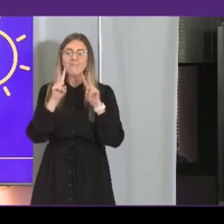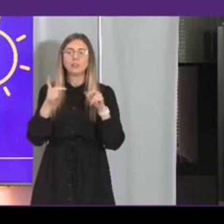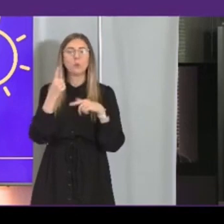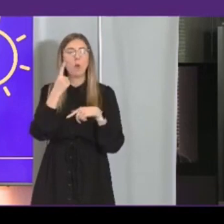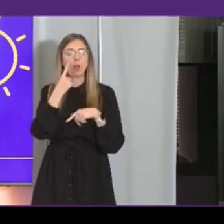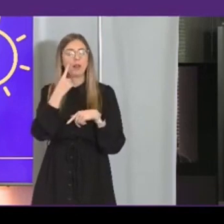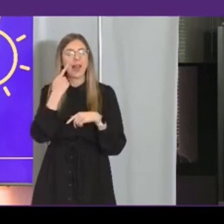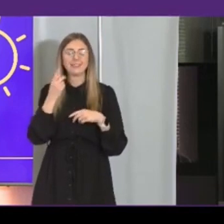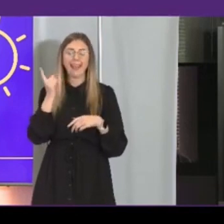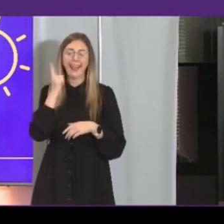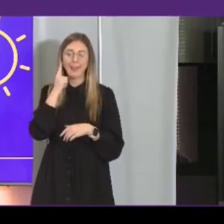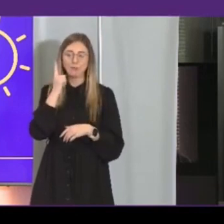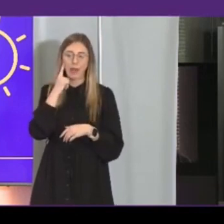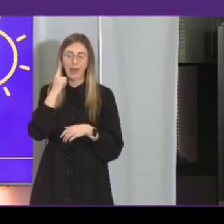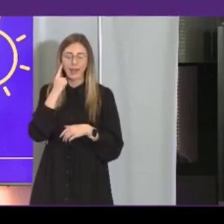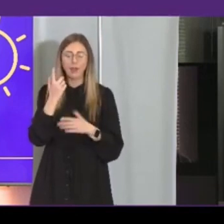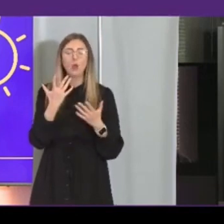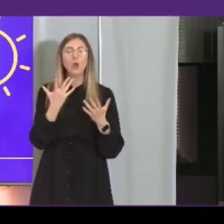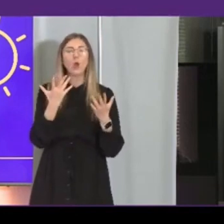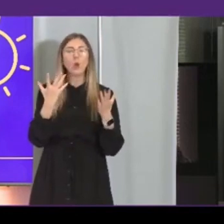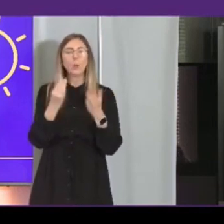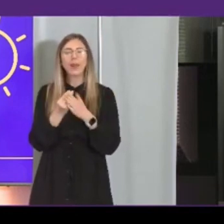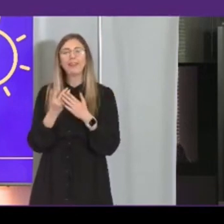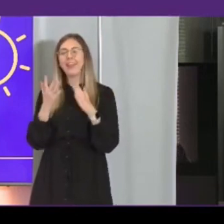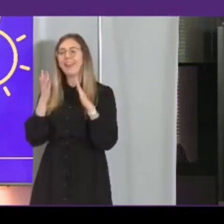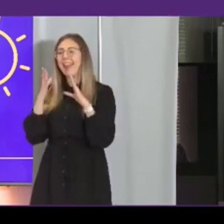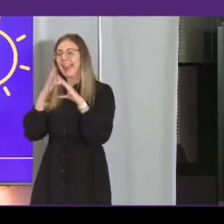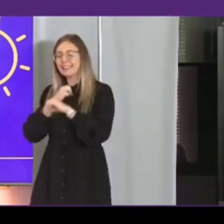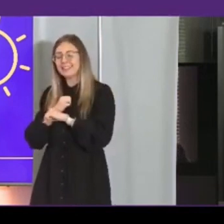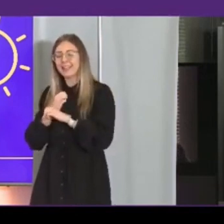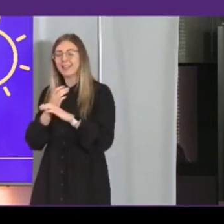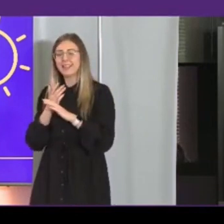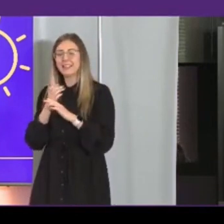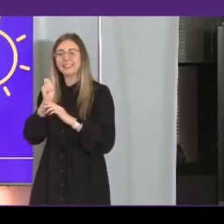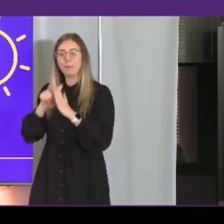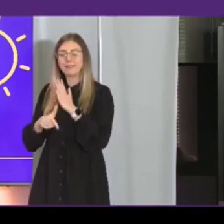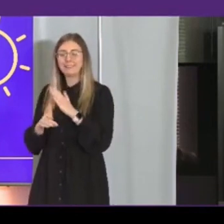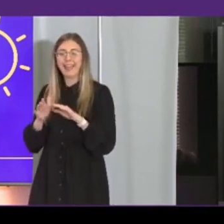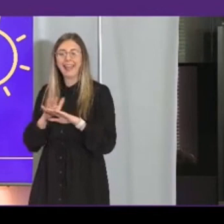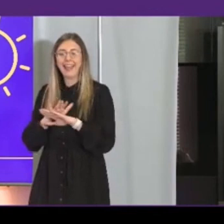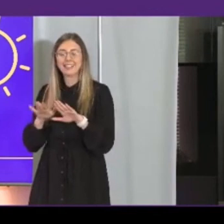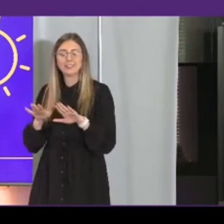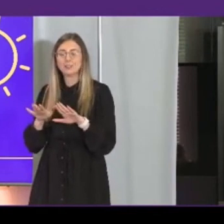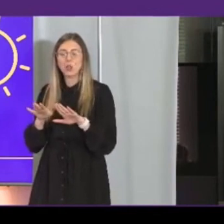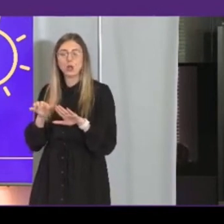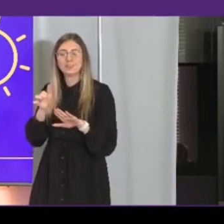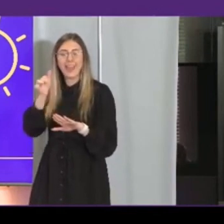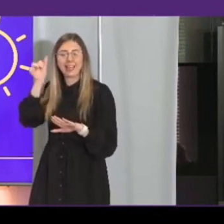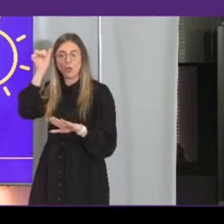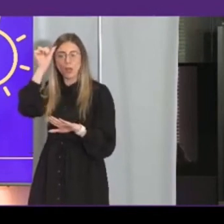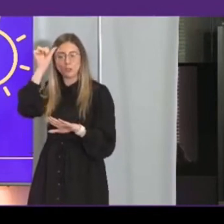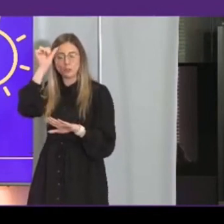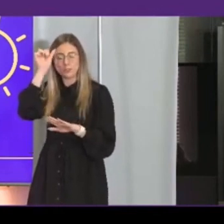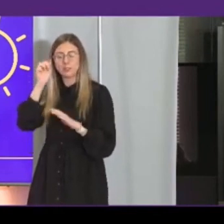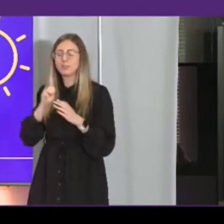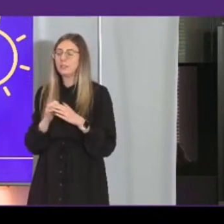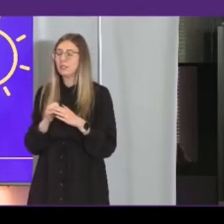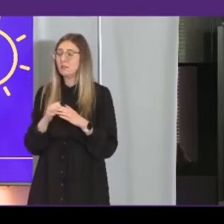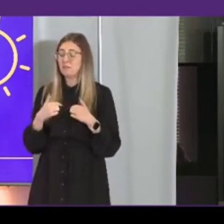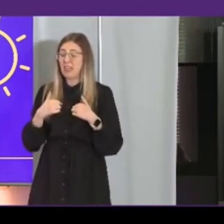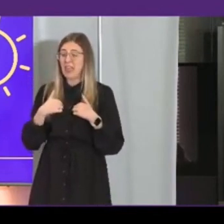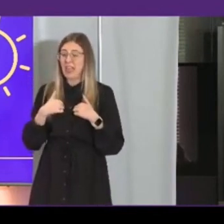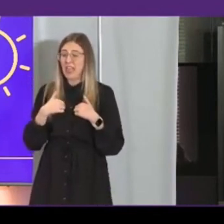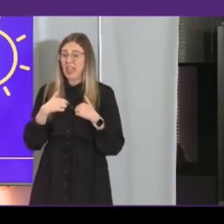with invisible disabilities, it's not quite there in terms of acknowledgement. That's just something, to be honest, it's a question